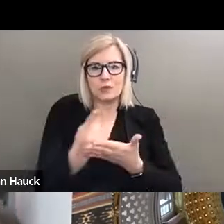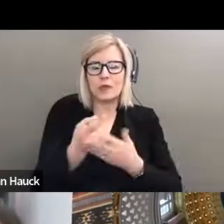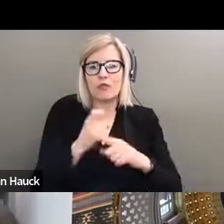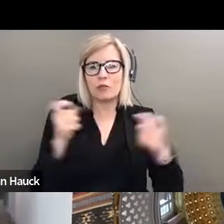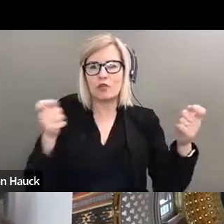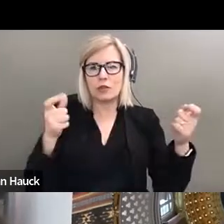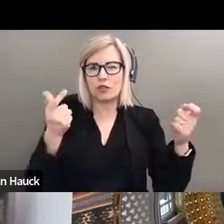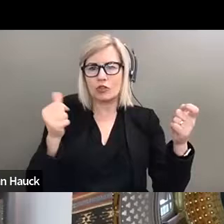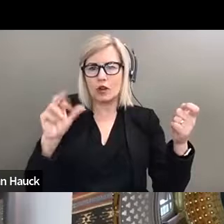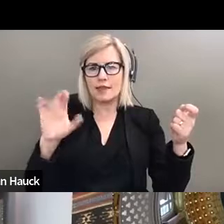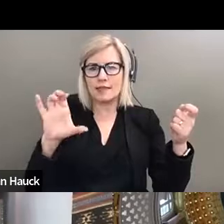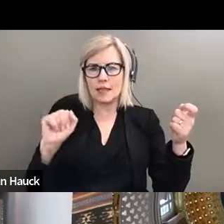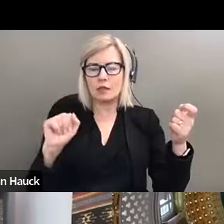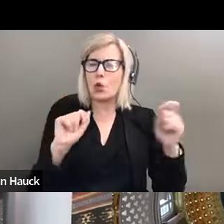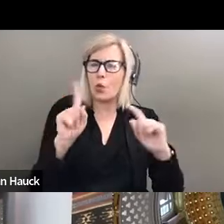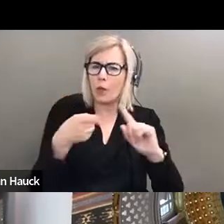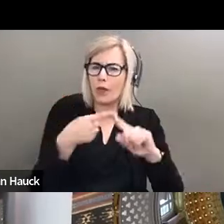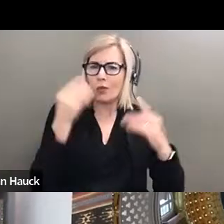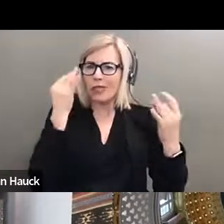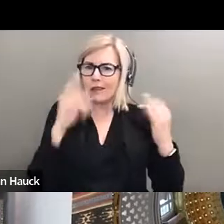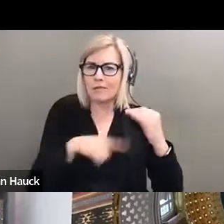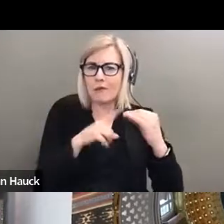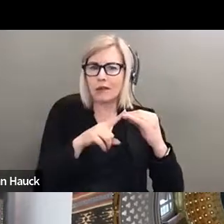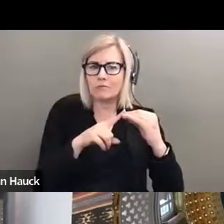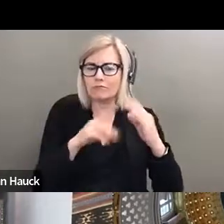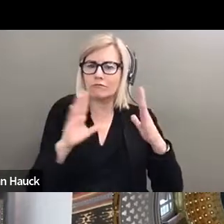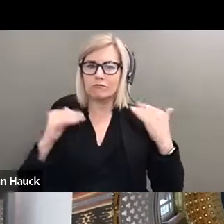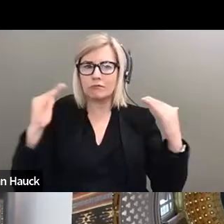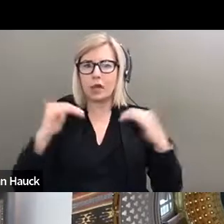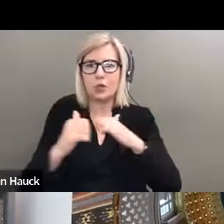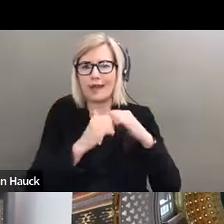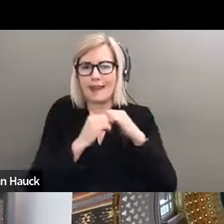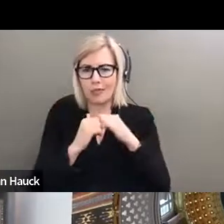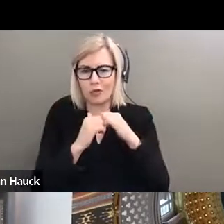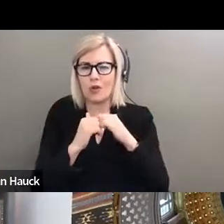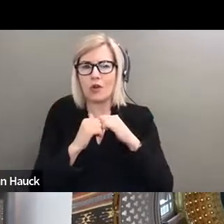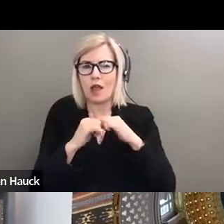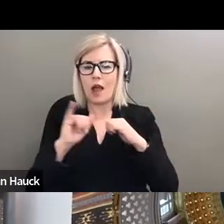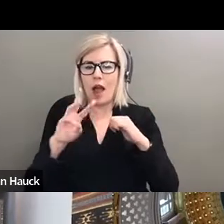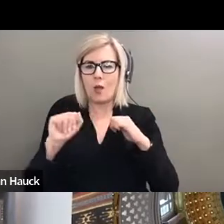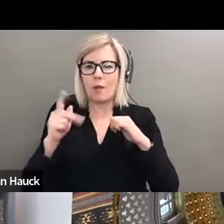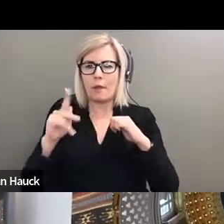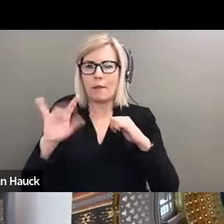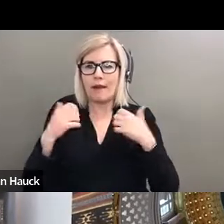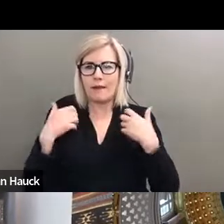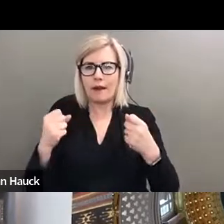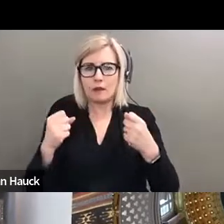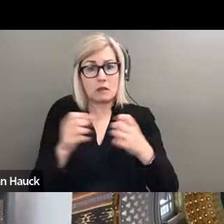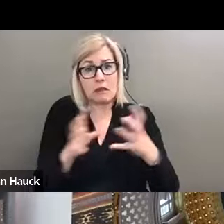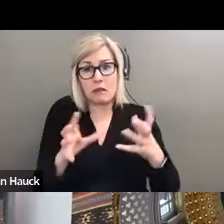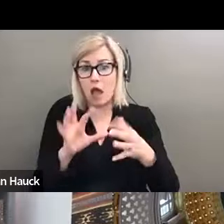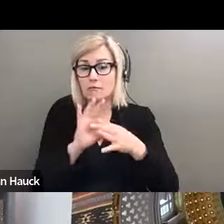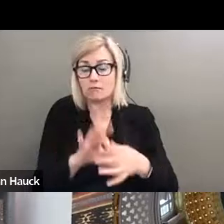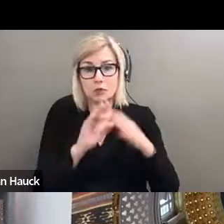Garcia. And so when you think about it, just again, high level together, Iowa Public Health has done a lot in regards to